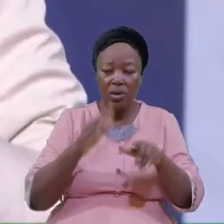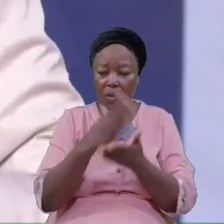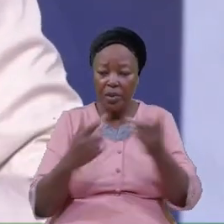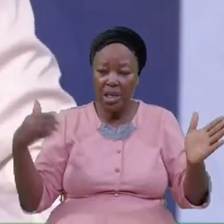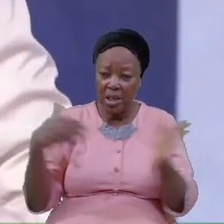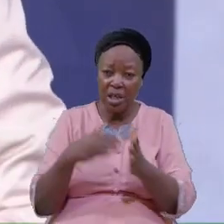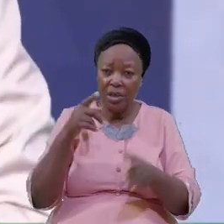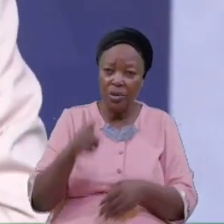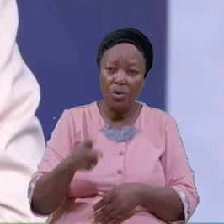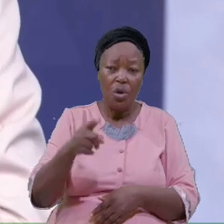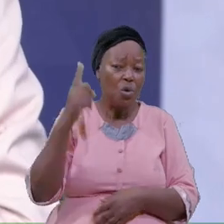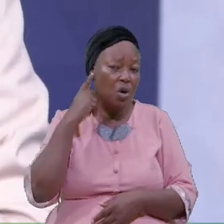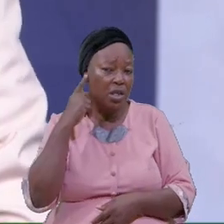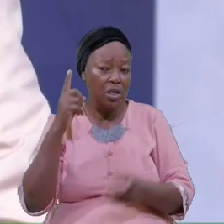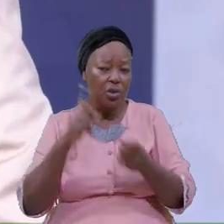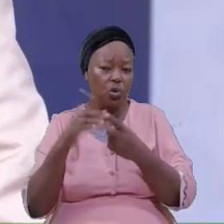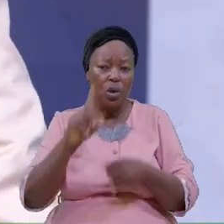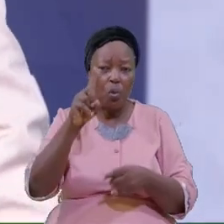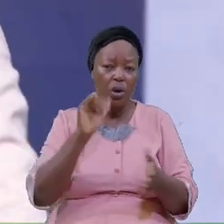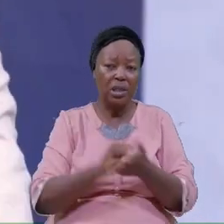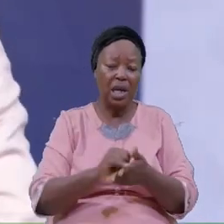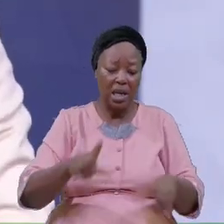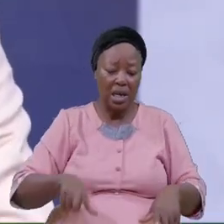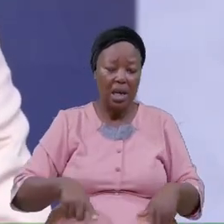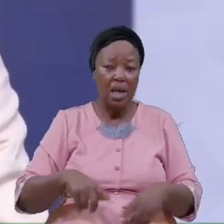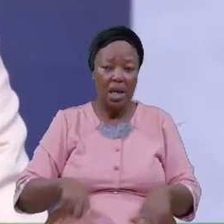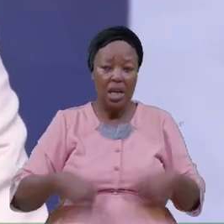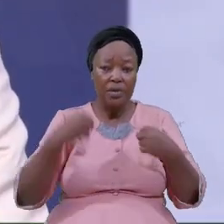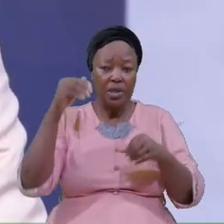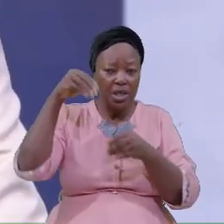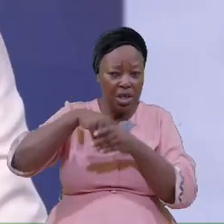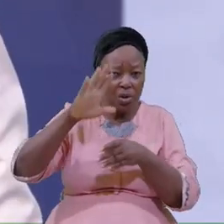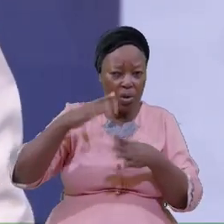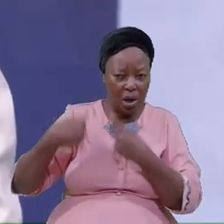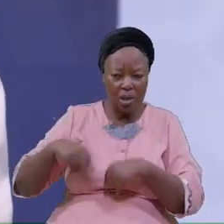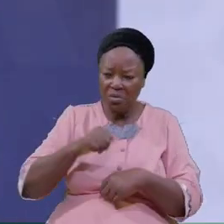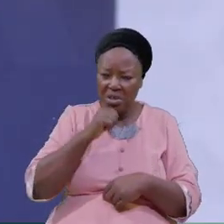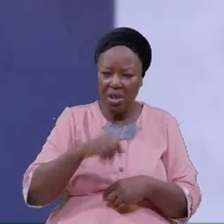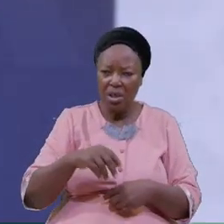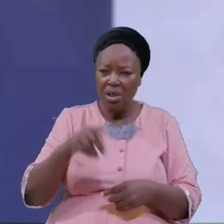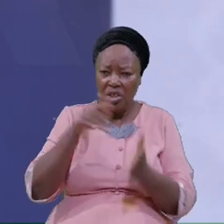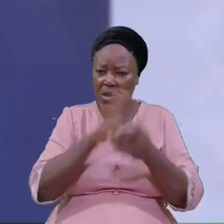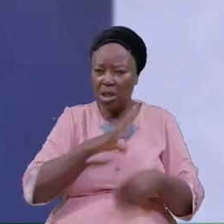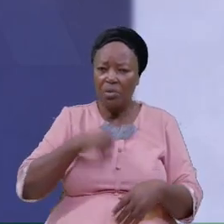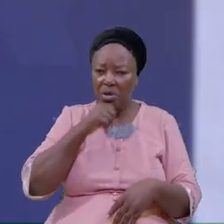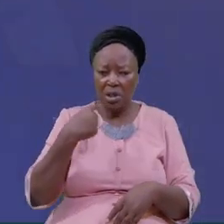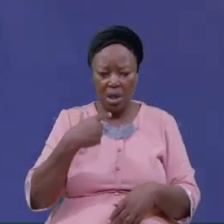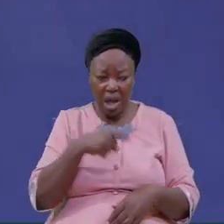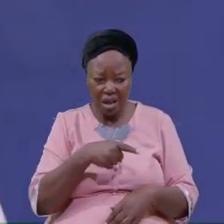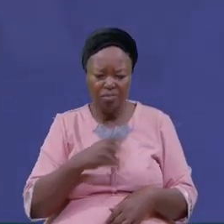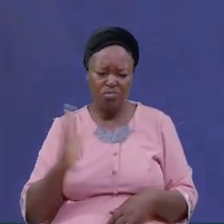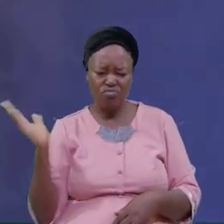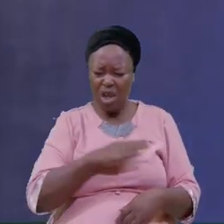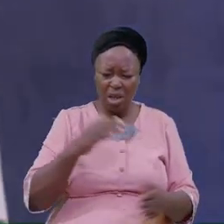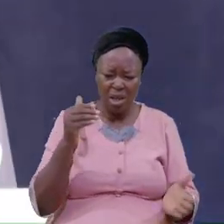the one who lives within you. He'll not say, slap him back. Quand quelqu'un te fait quelque chose, écoute celui qui est en toi,